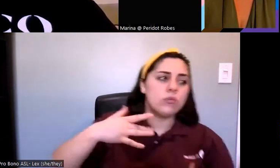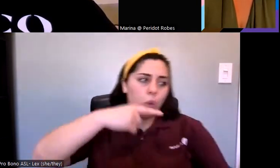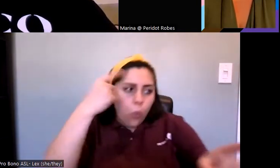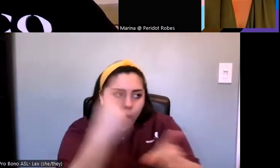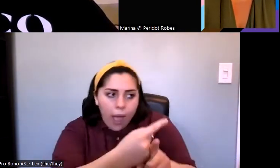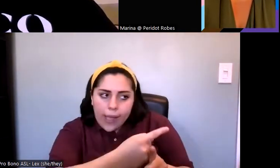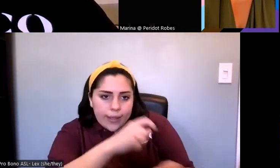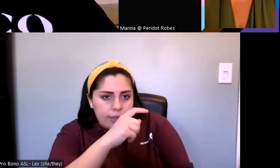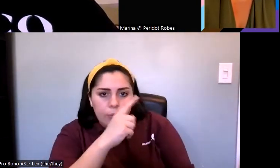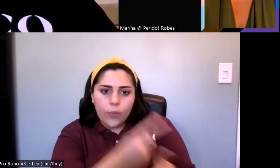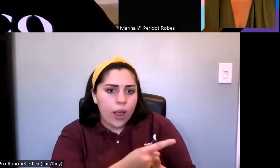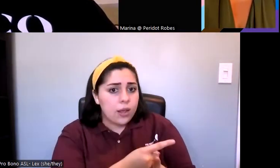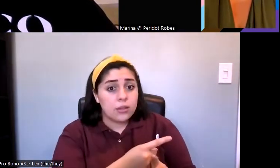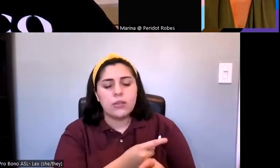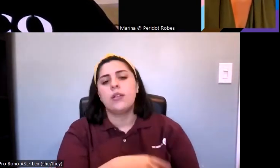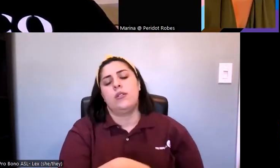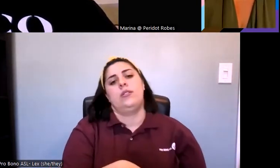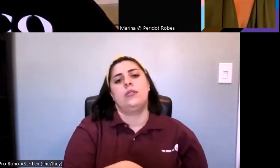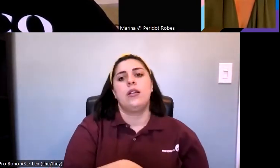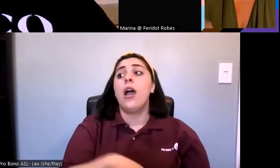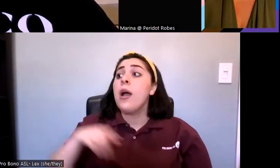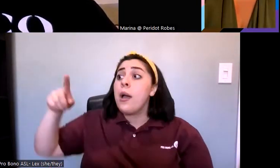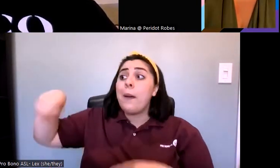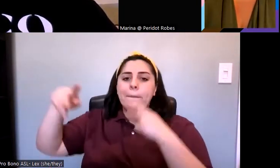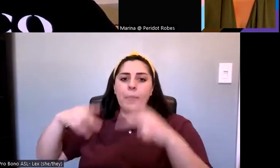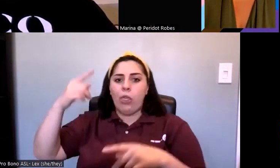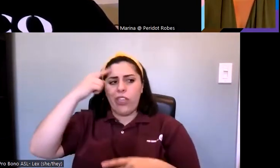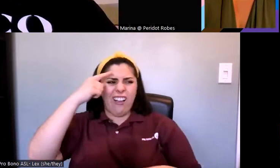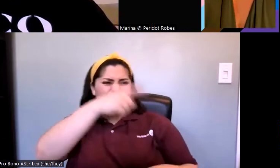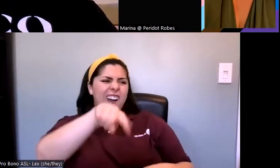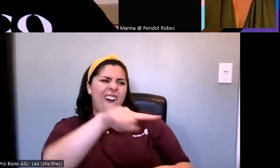to talk about how angry and she really came about it,